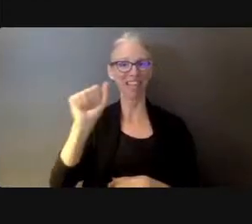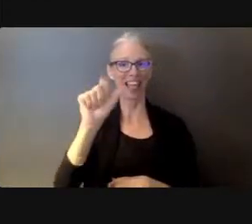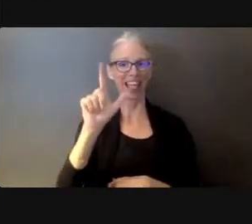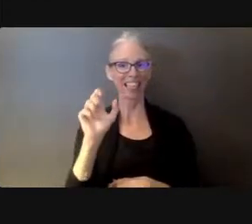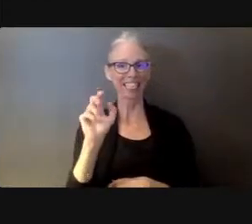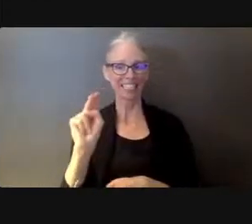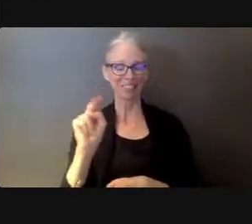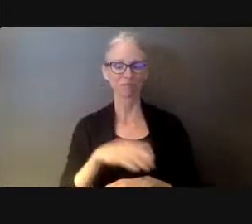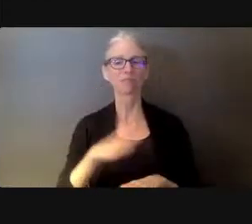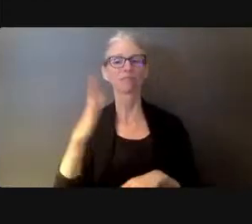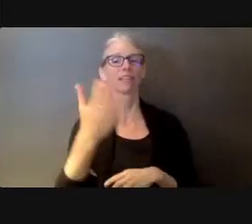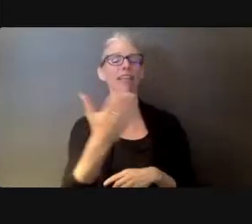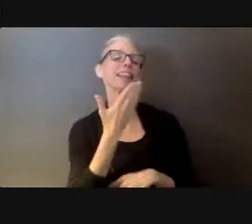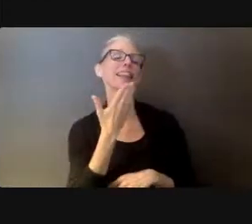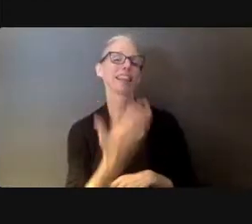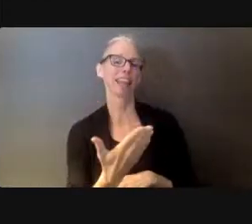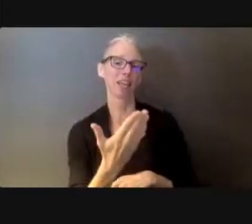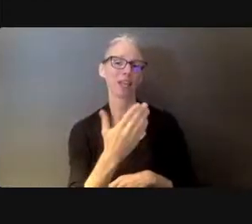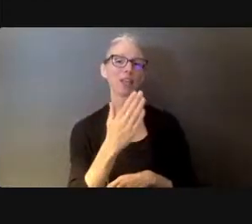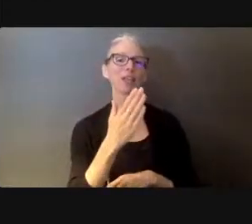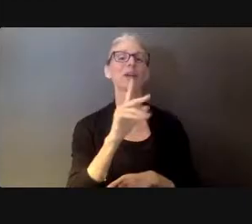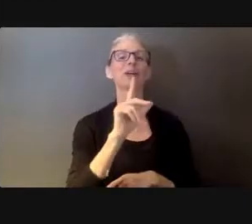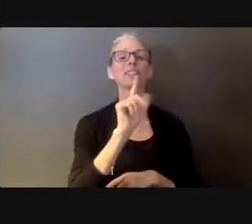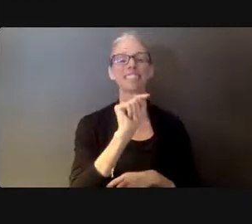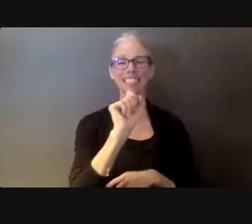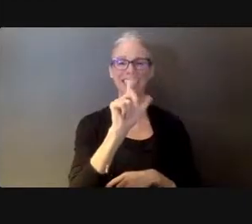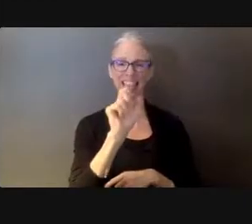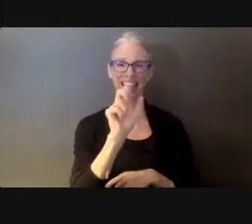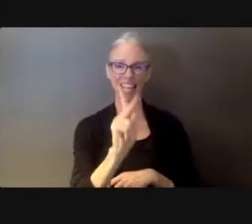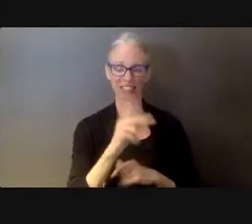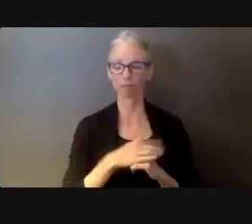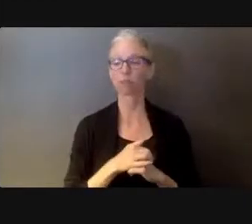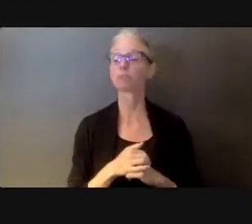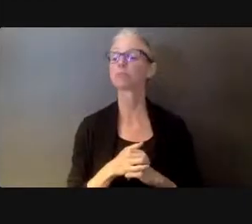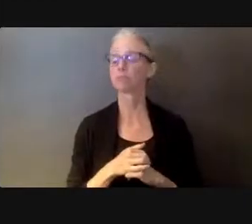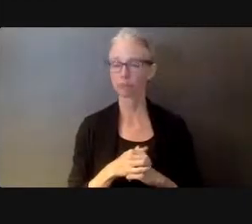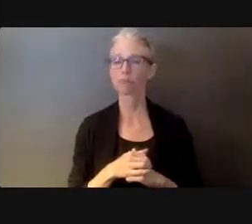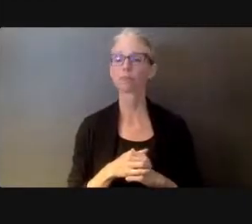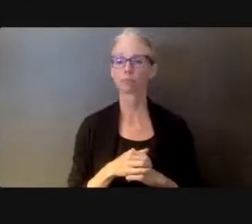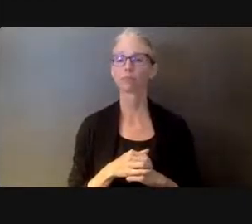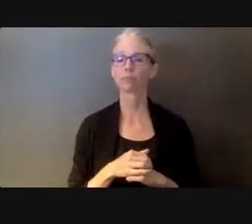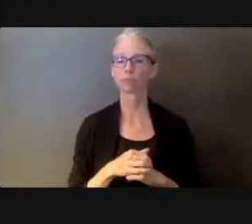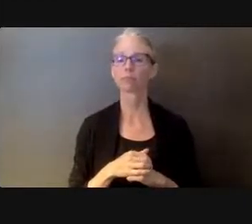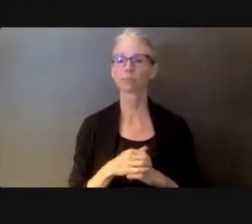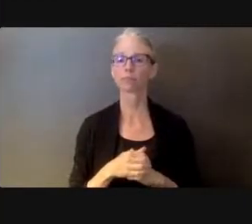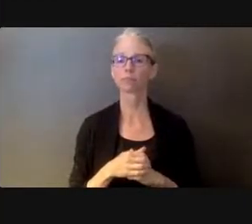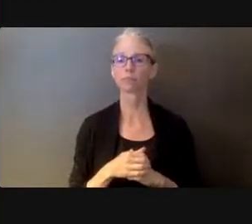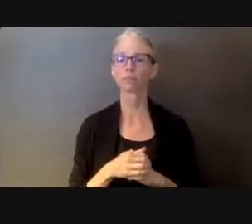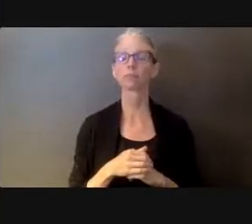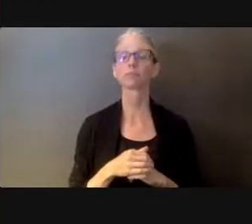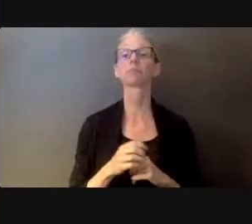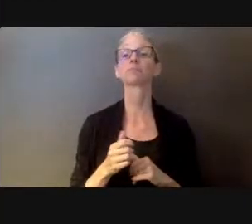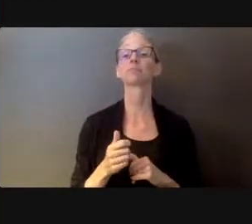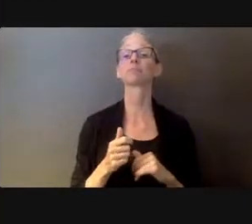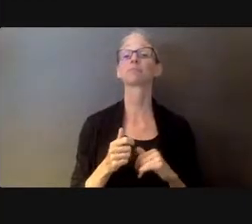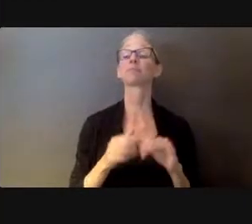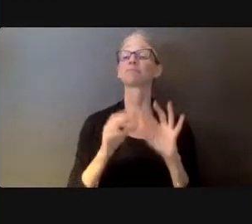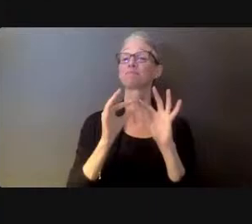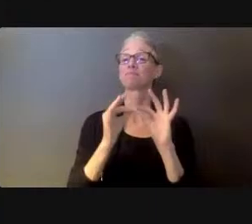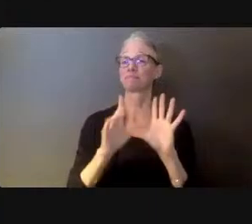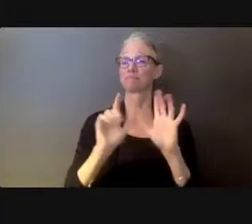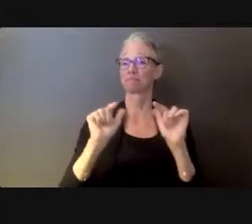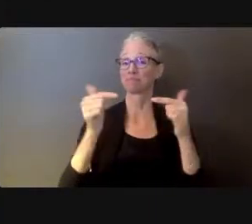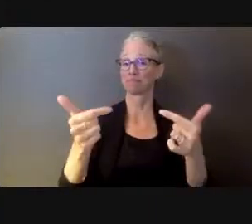Thank you, Tilak. As Tilak shared, we will be providing more information about our research later today, and we can